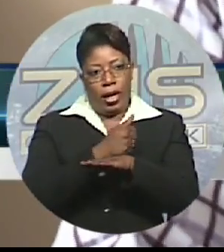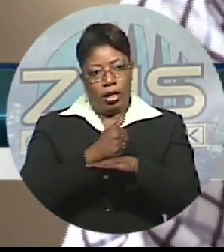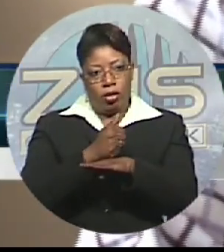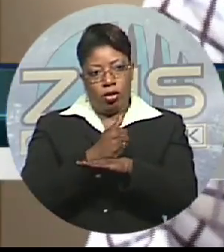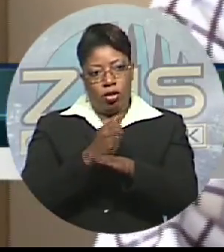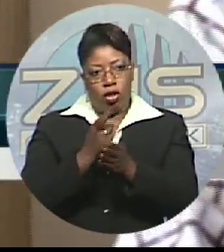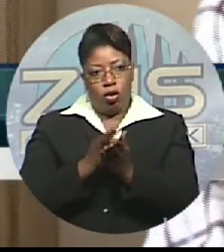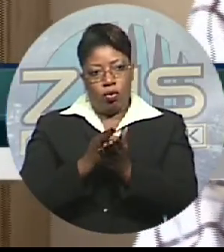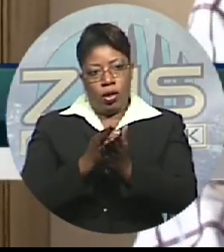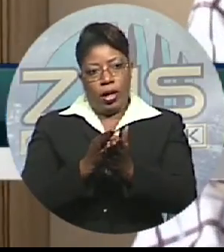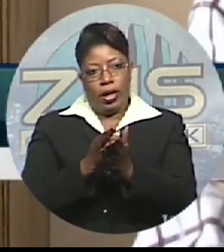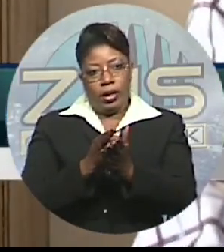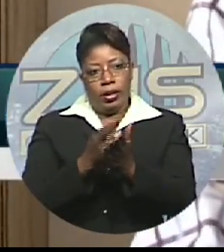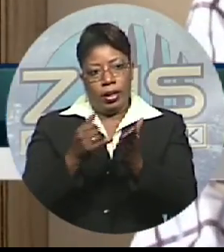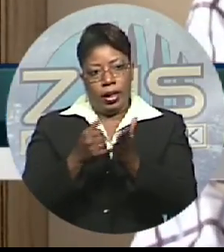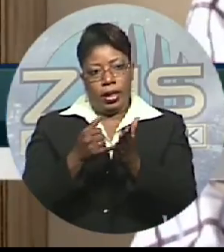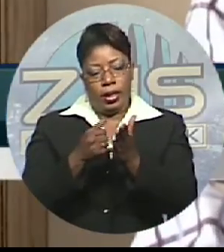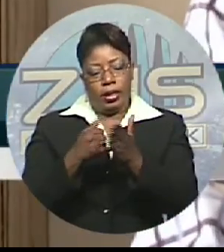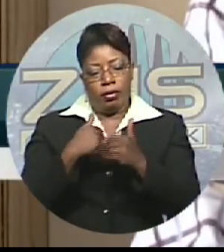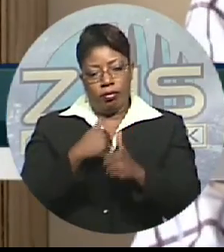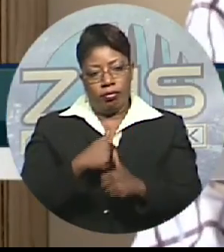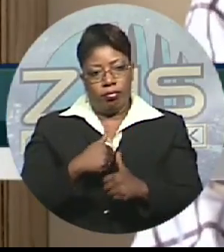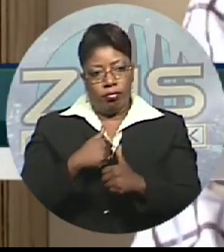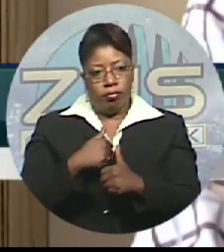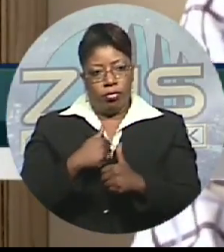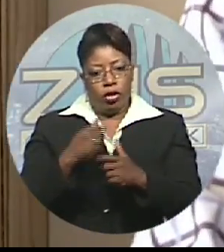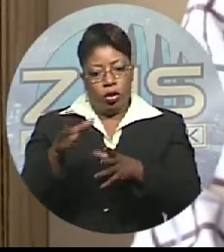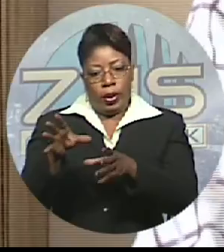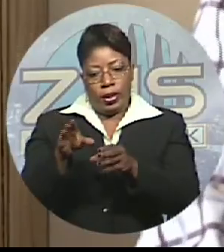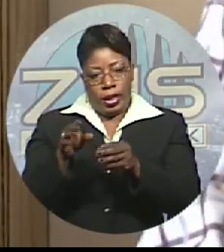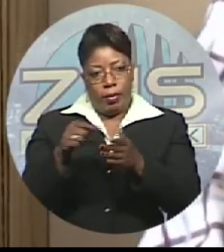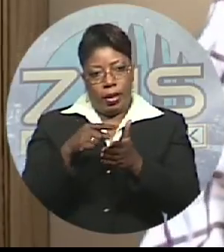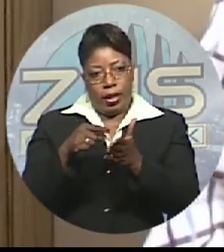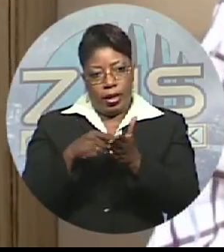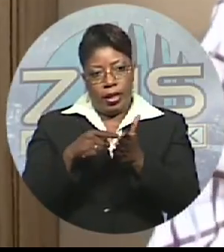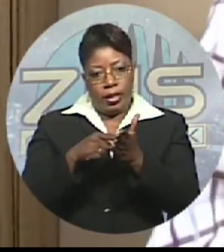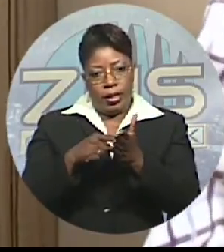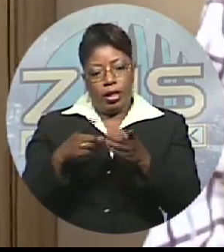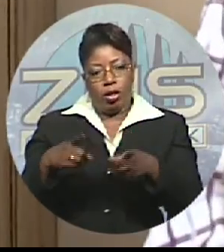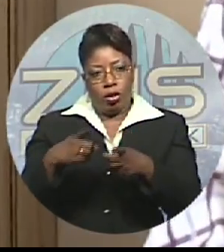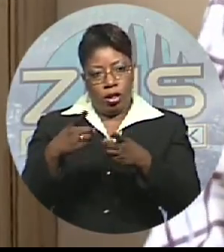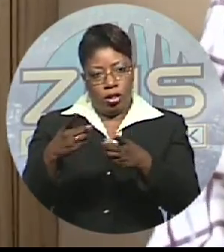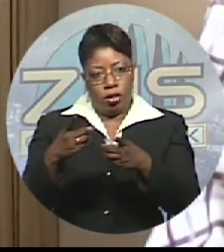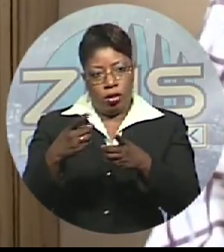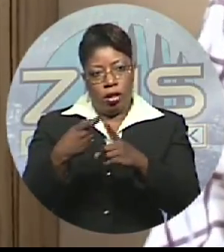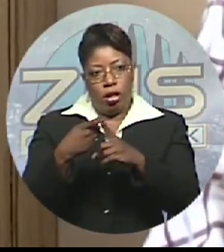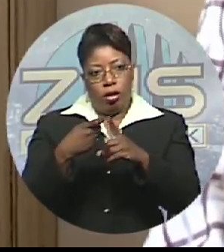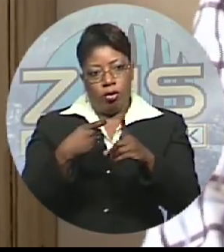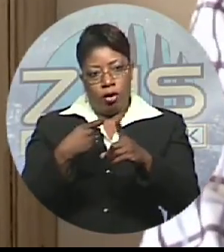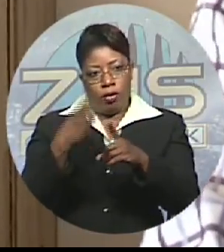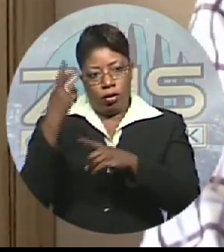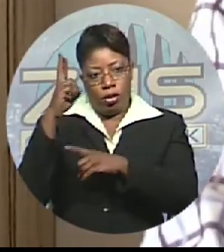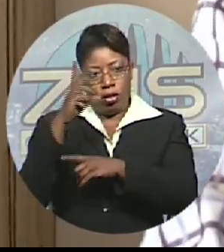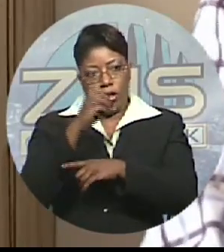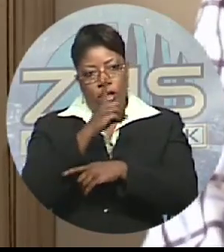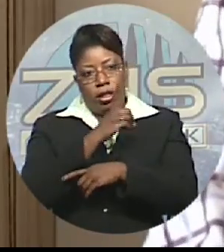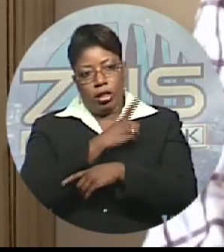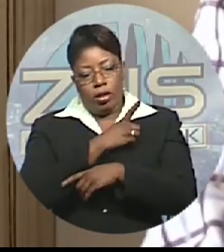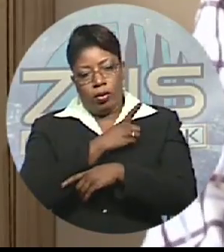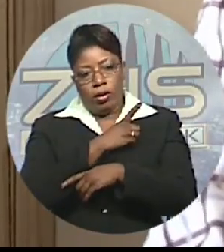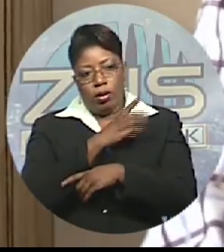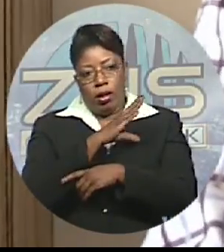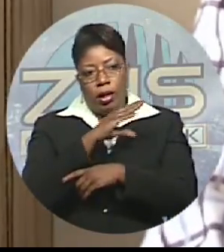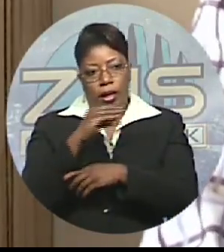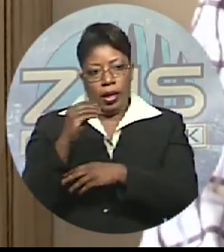All-Andres Regatta, it is a privilege to accept these generous donations from Sir Derwood